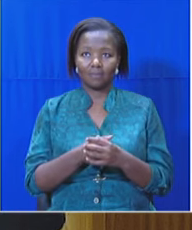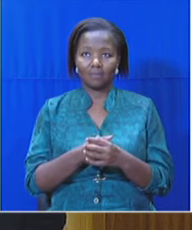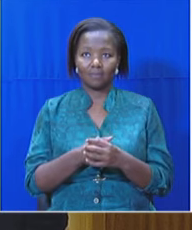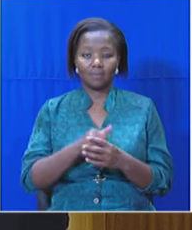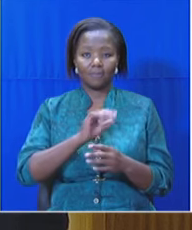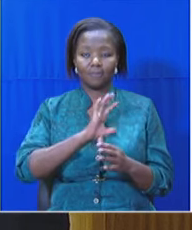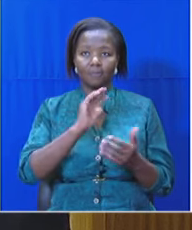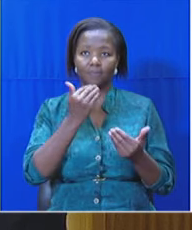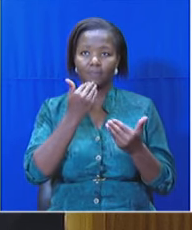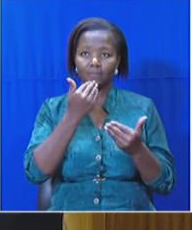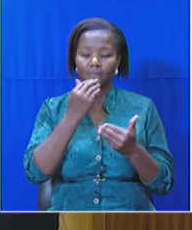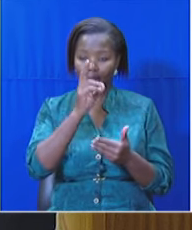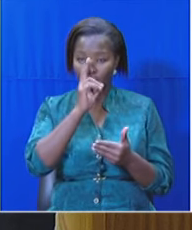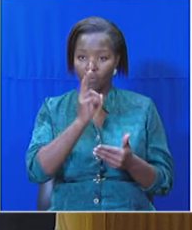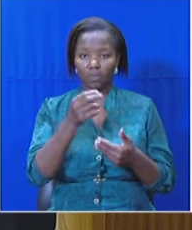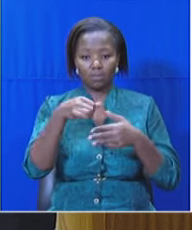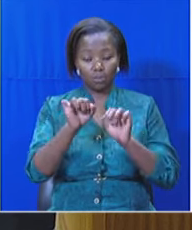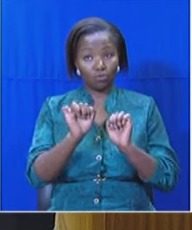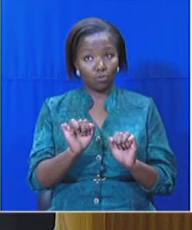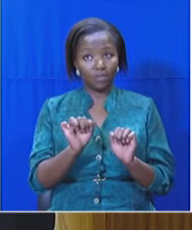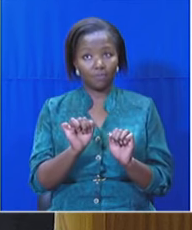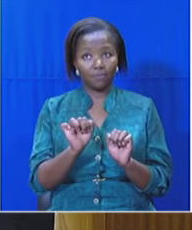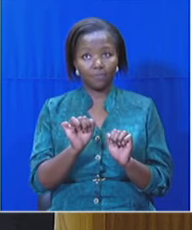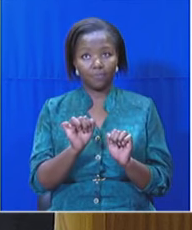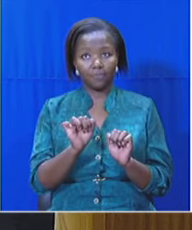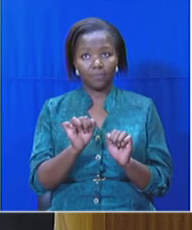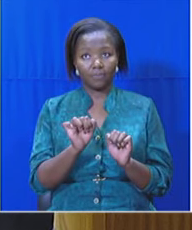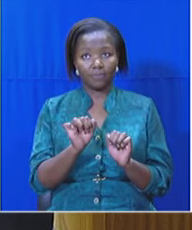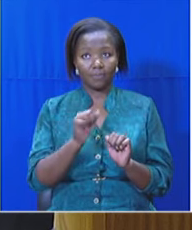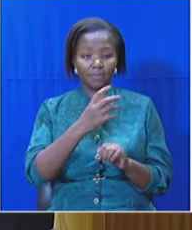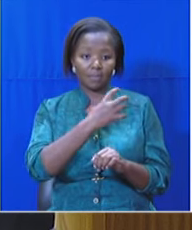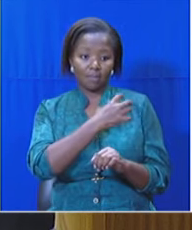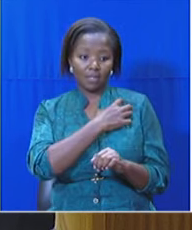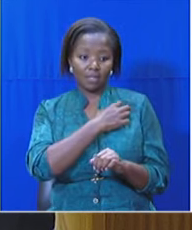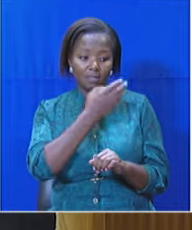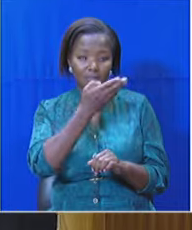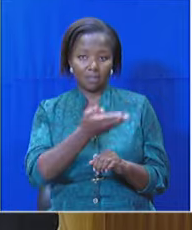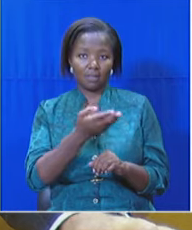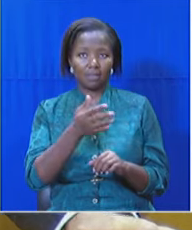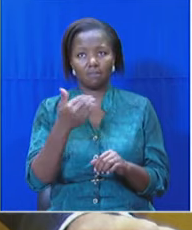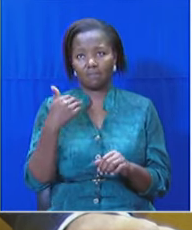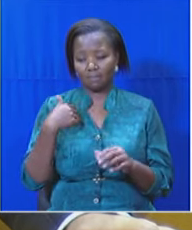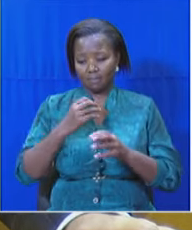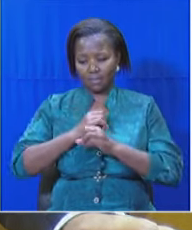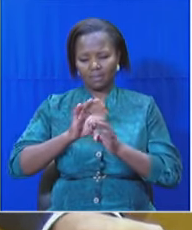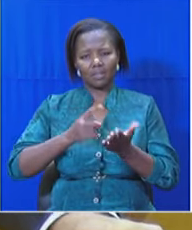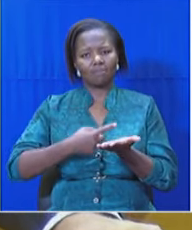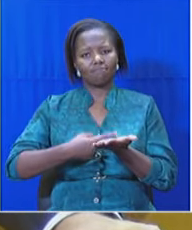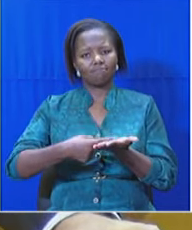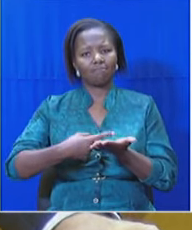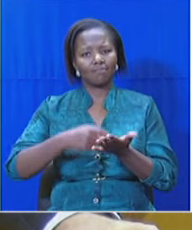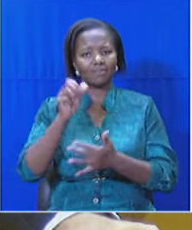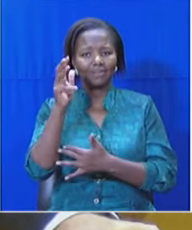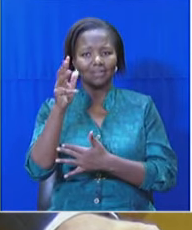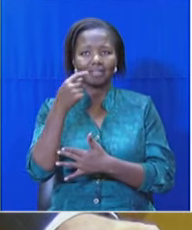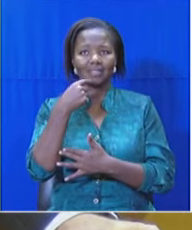Achtbare Voorzitter, I want to say to the Honourable Minister, when he started his speech, that we start and begin